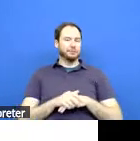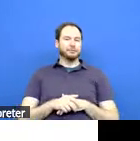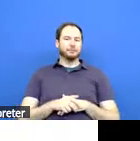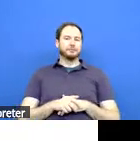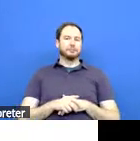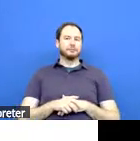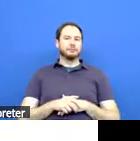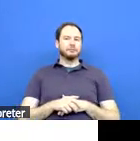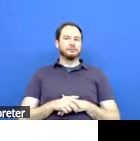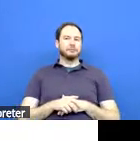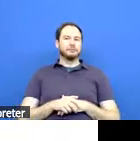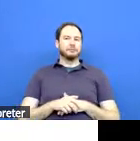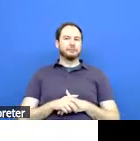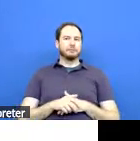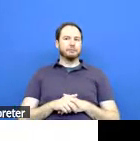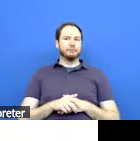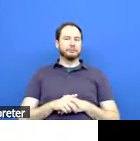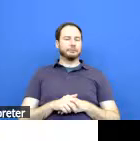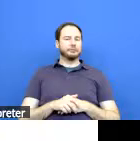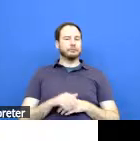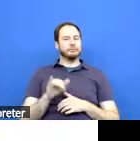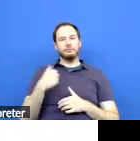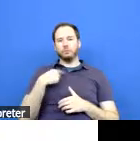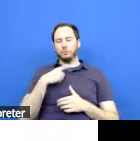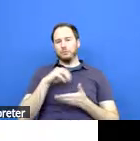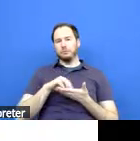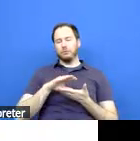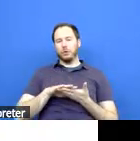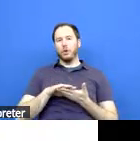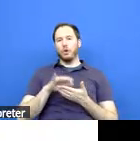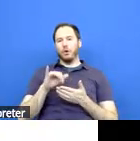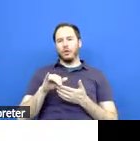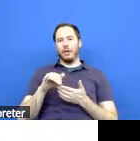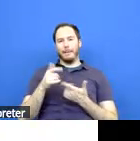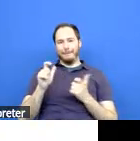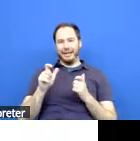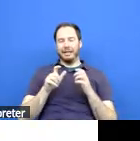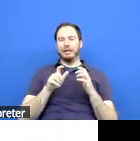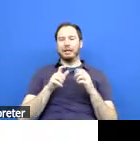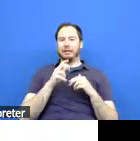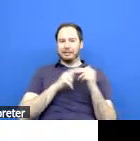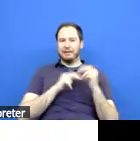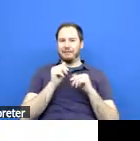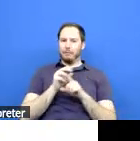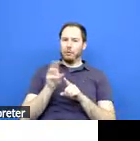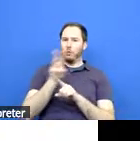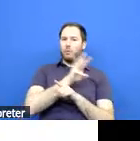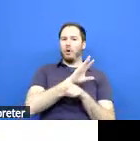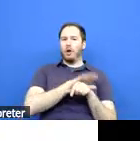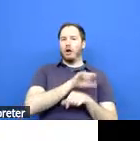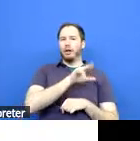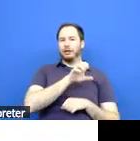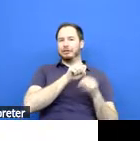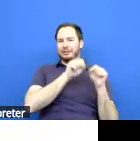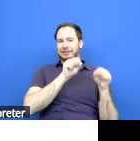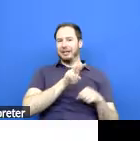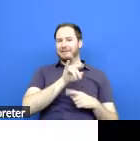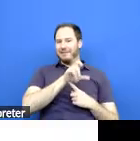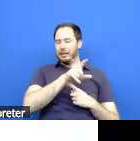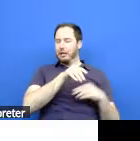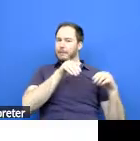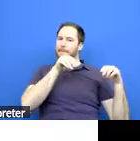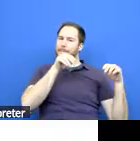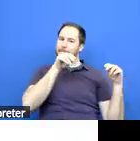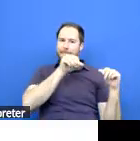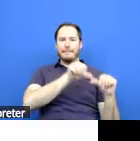was noted, the significant development to the west of this, Erie Station Village, spent a lot of time doing